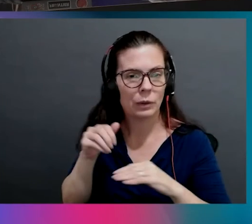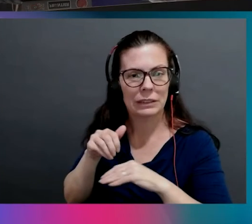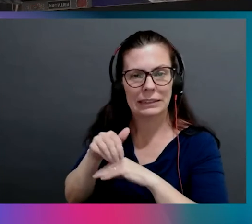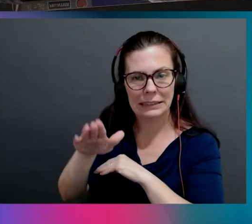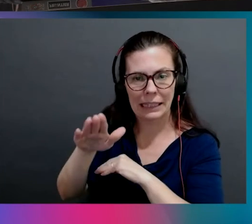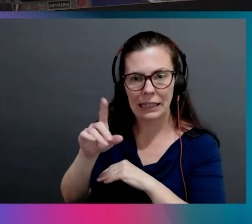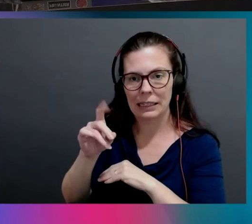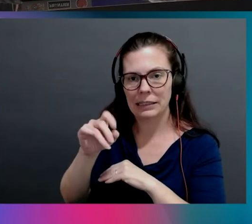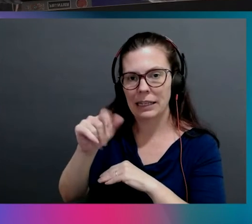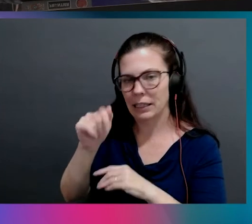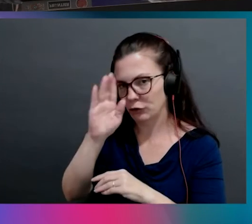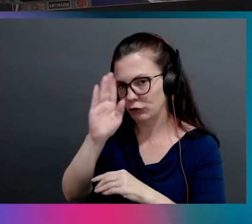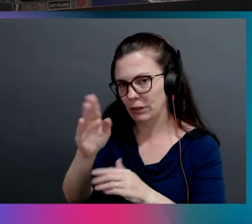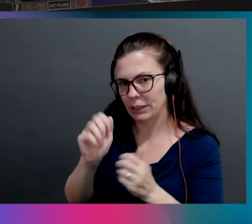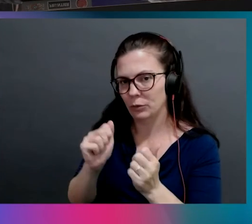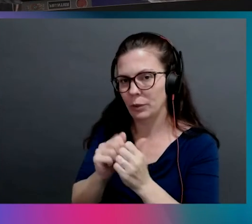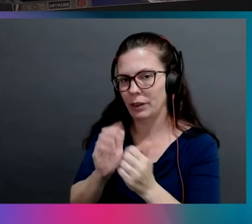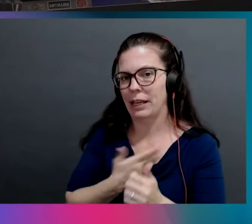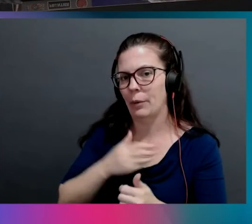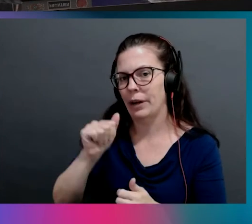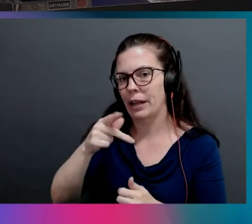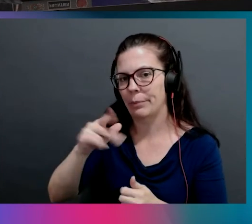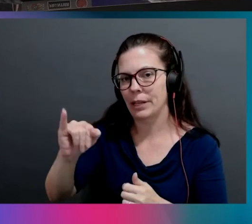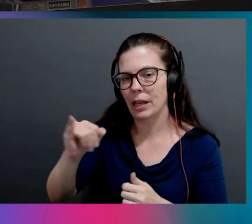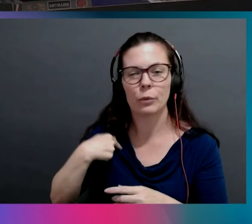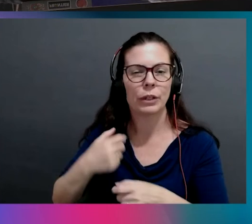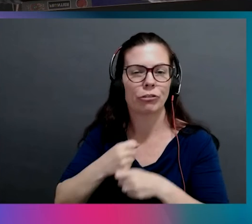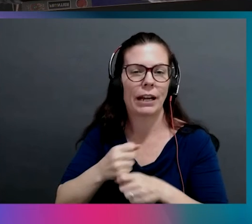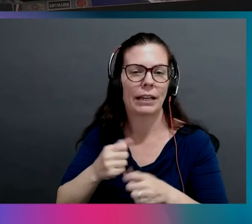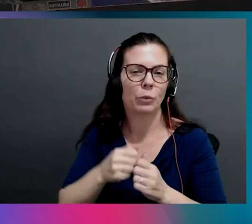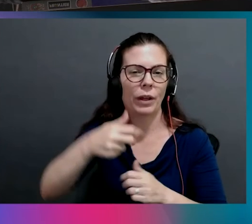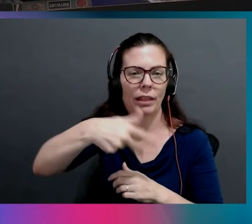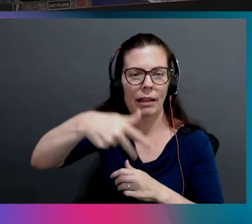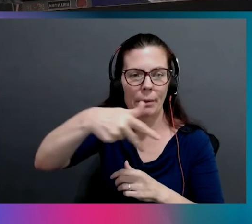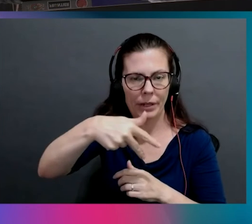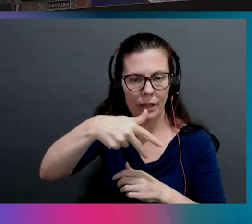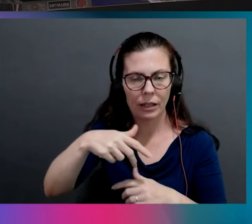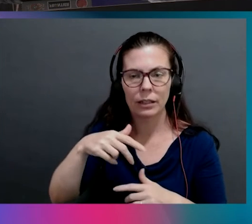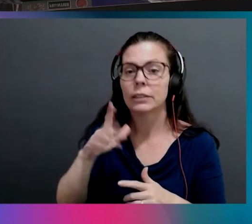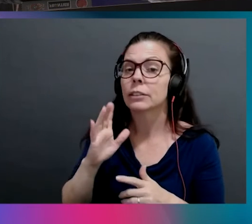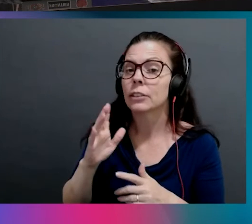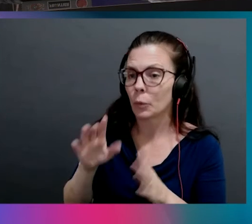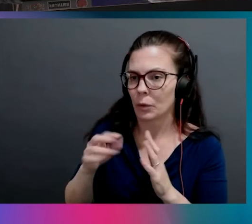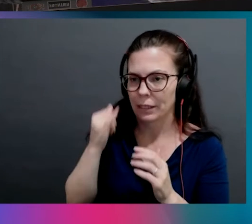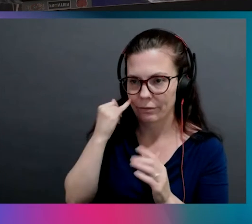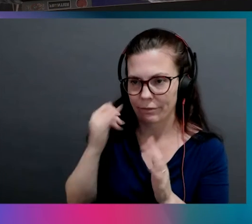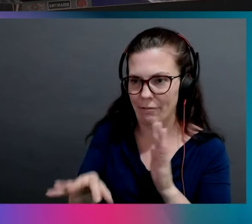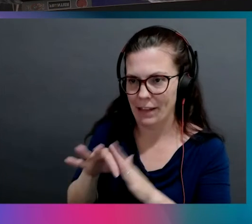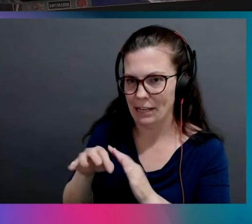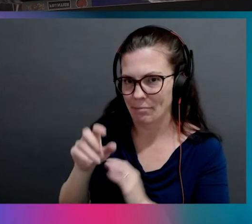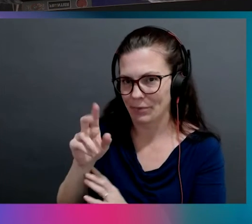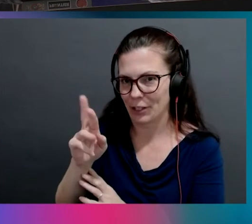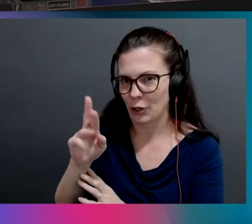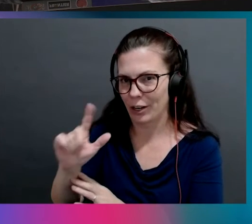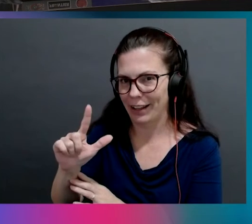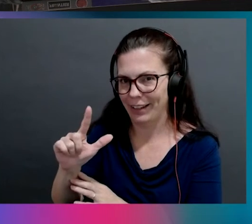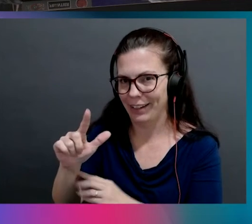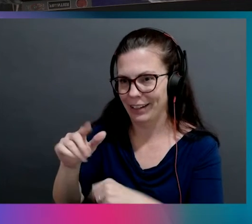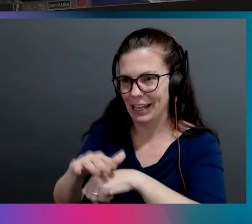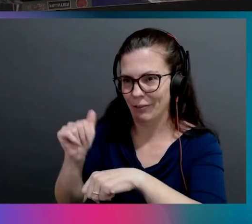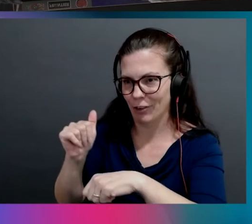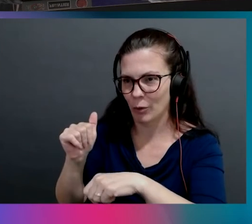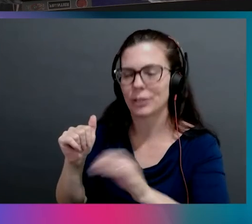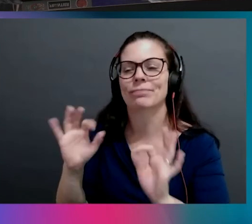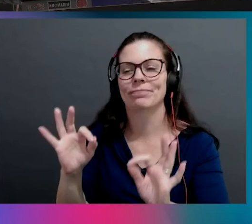our API that we've created backed by Lambda. As soon as I find the URL invoke, here we go, on